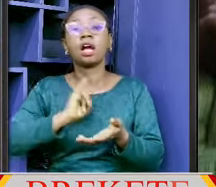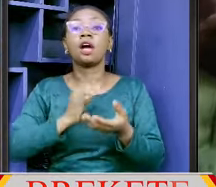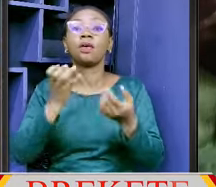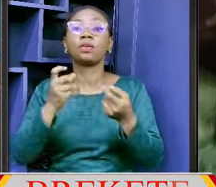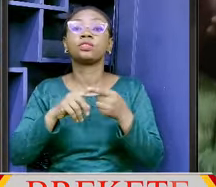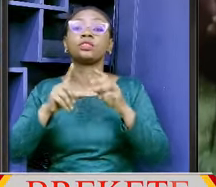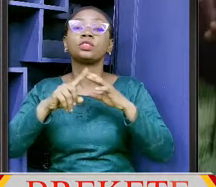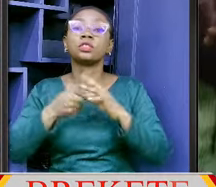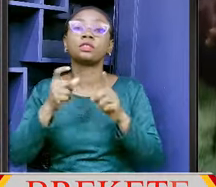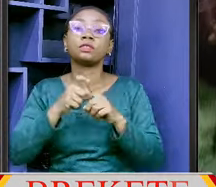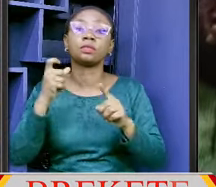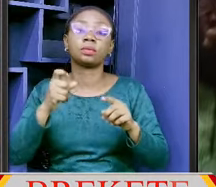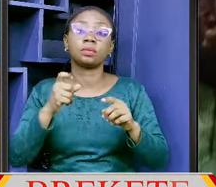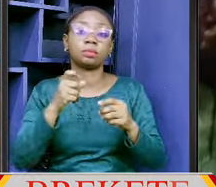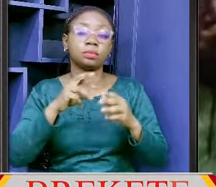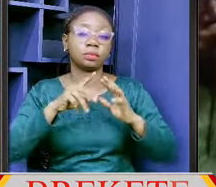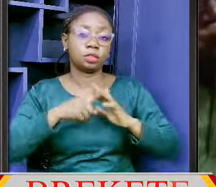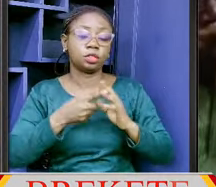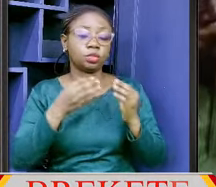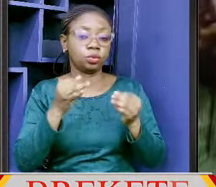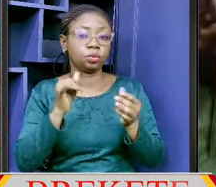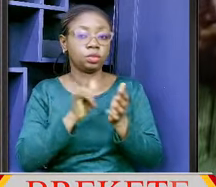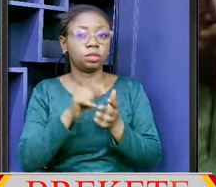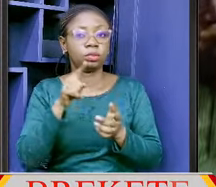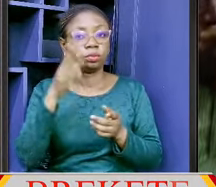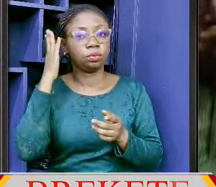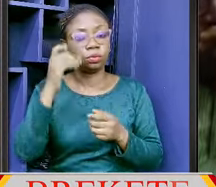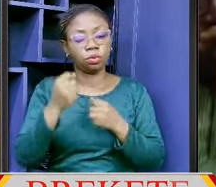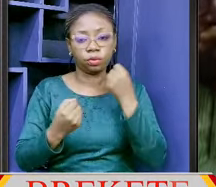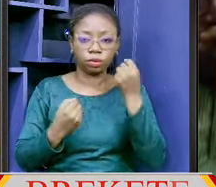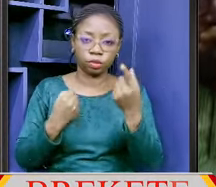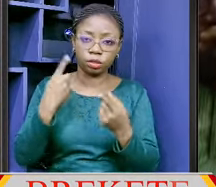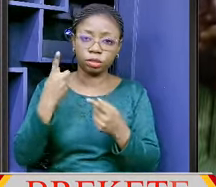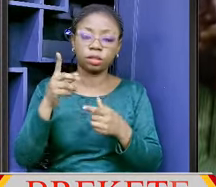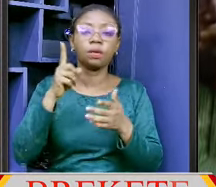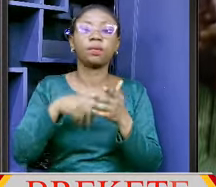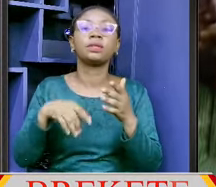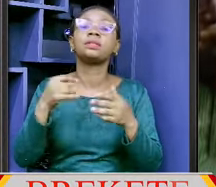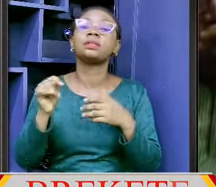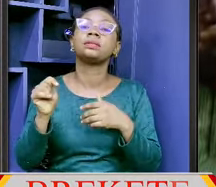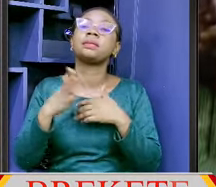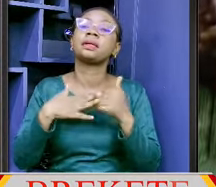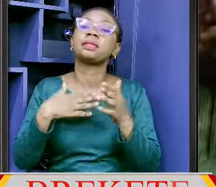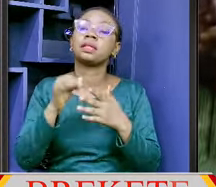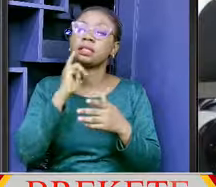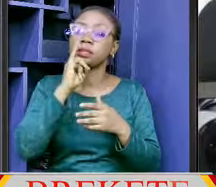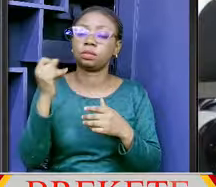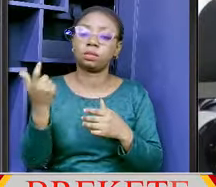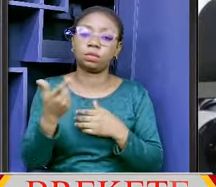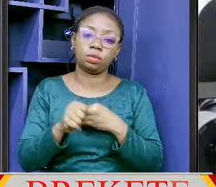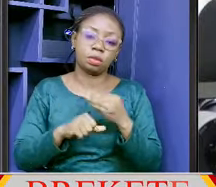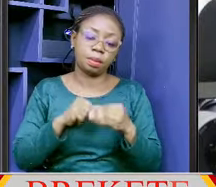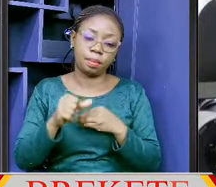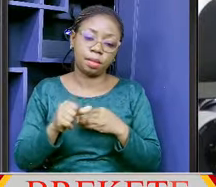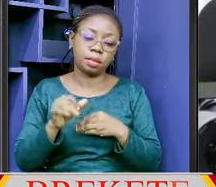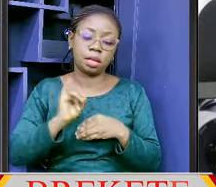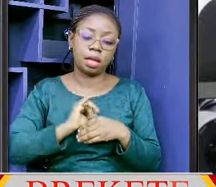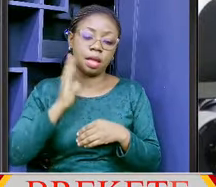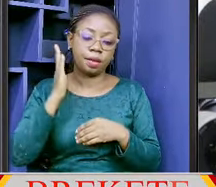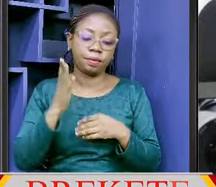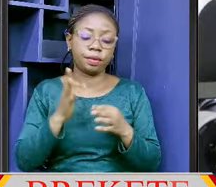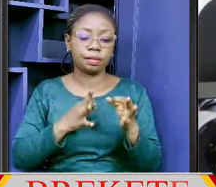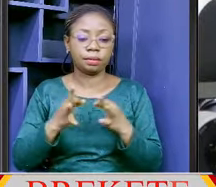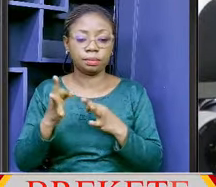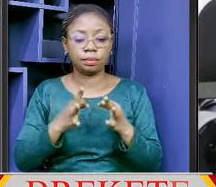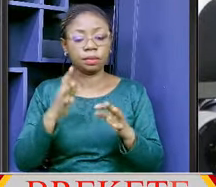from the beginning so that you will get the gist of all what the matter is all about. I will state here in the